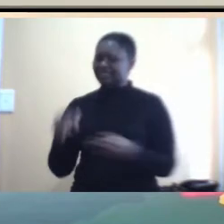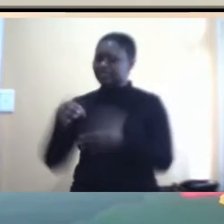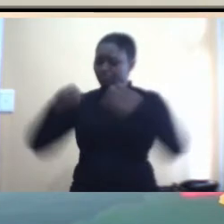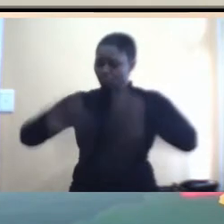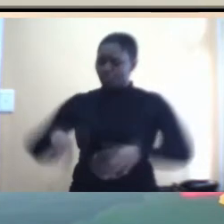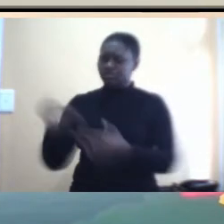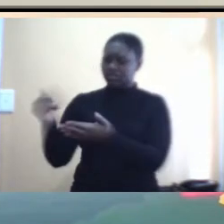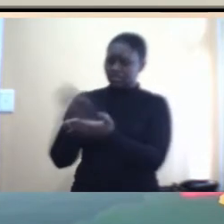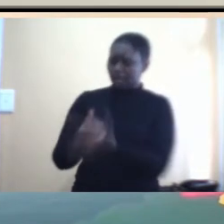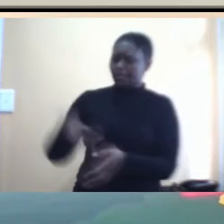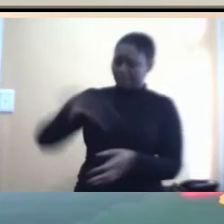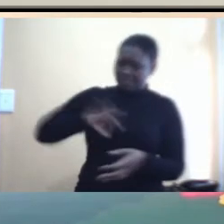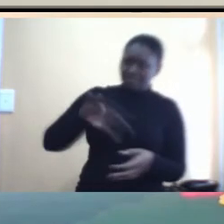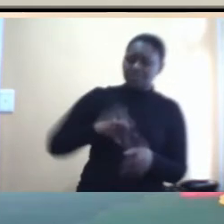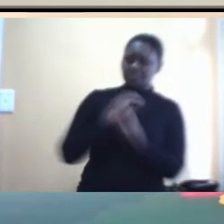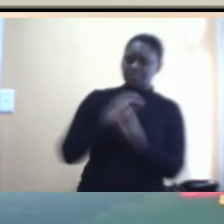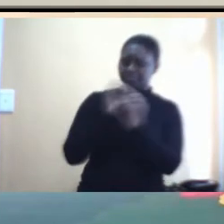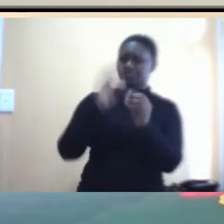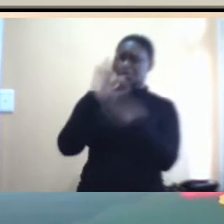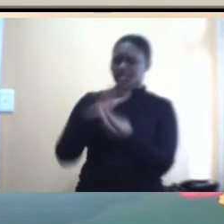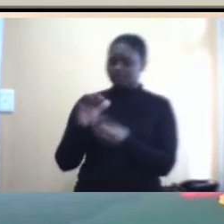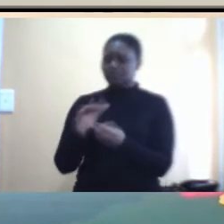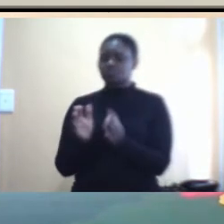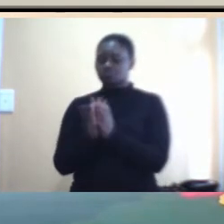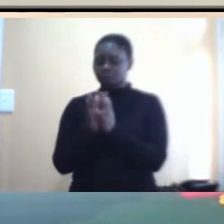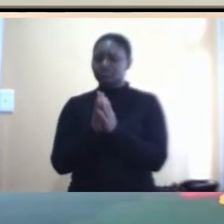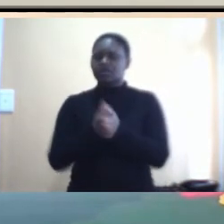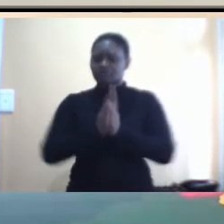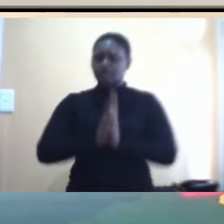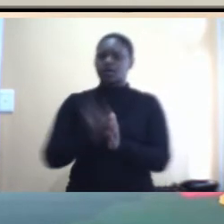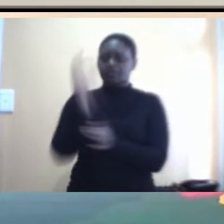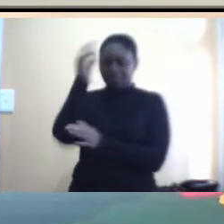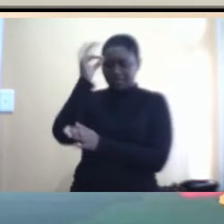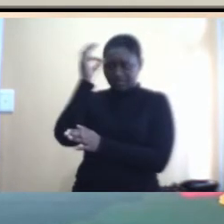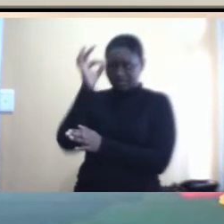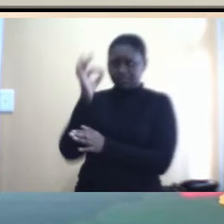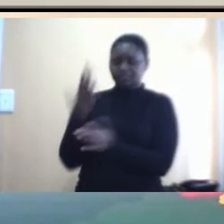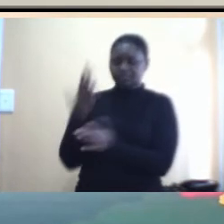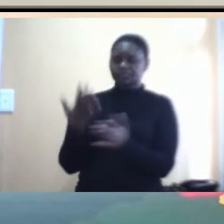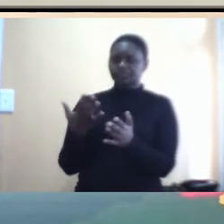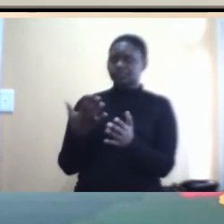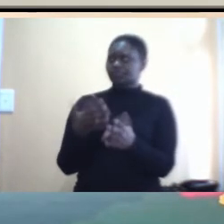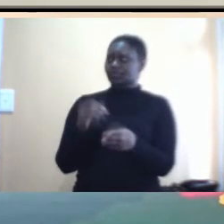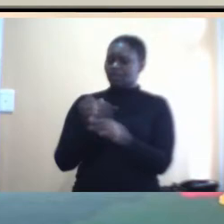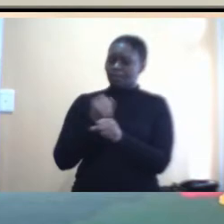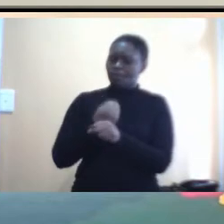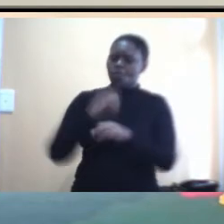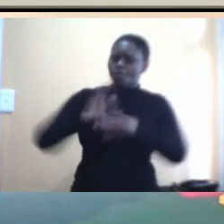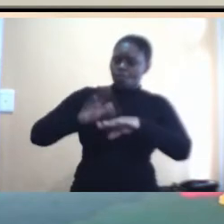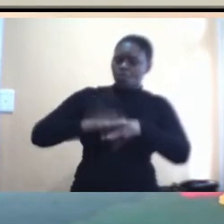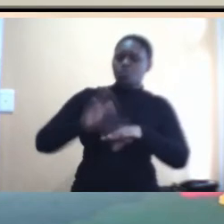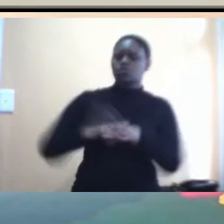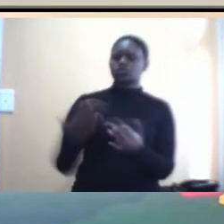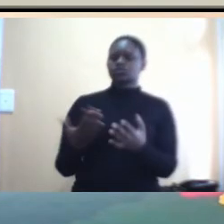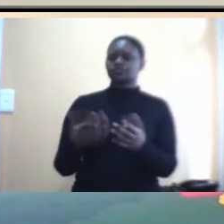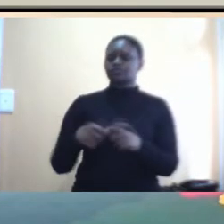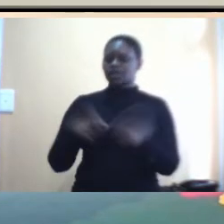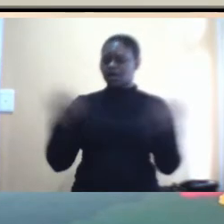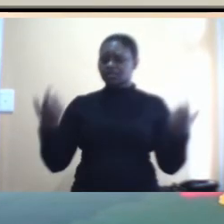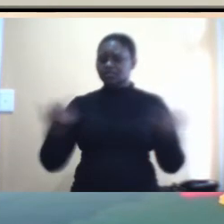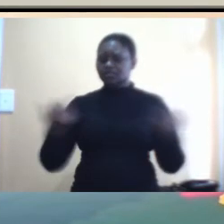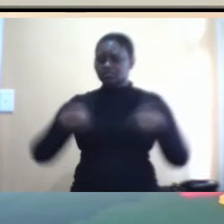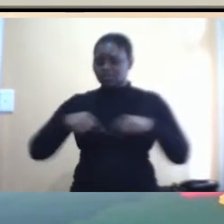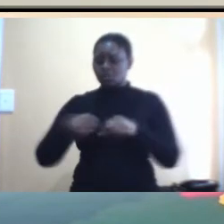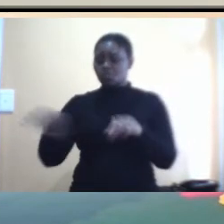many families. We applaud the government's effort aimed at cushioning the most vulnerable amongst us,